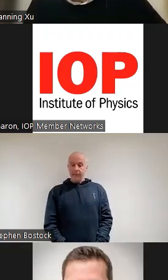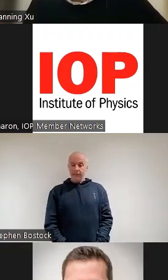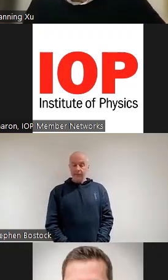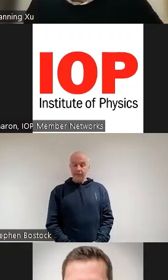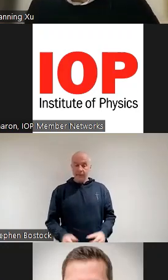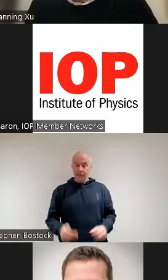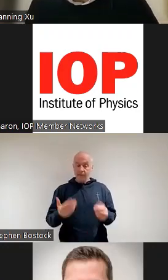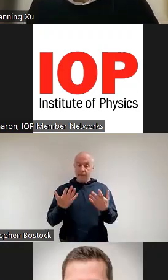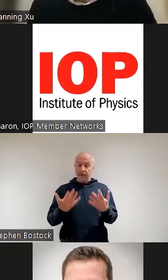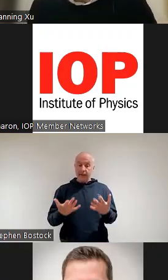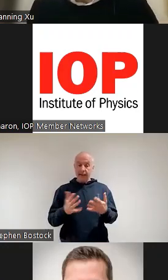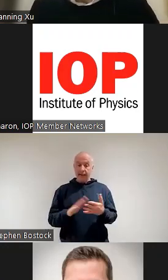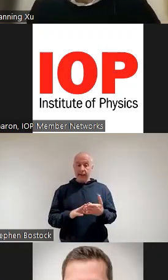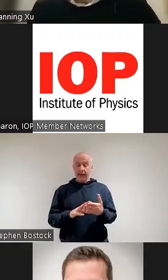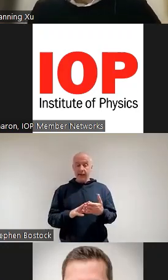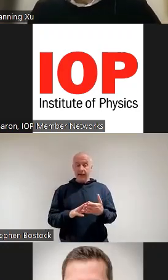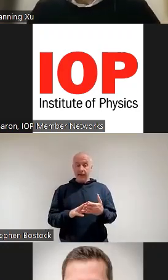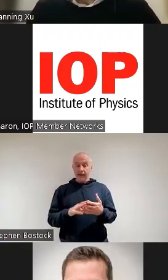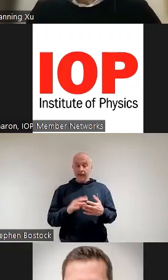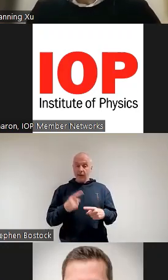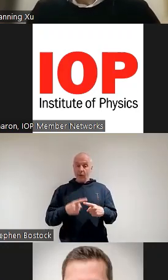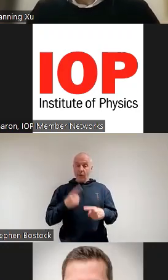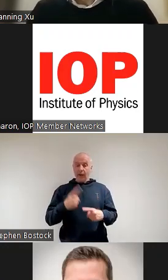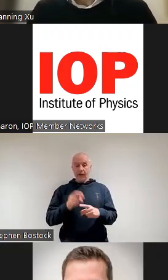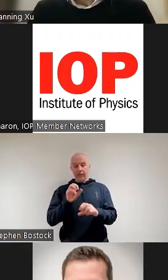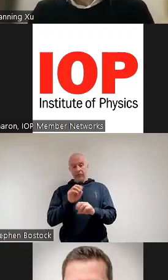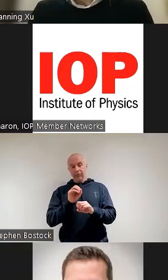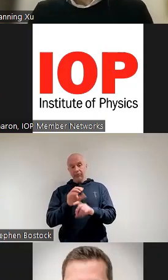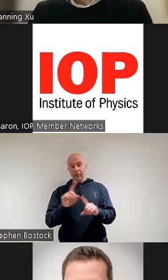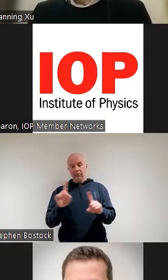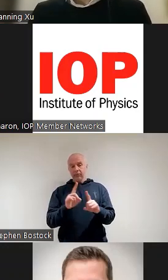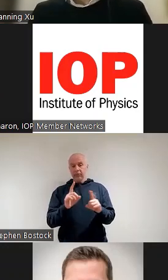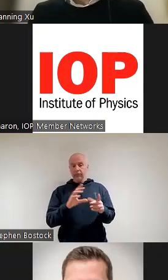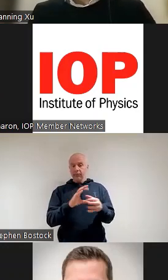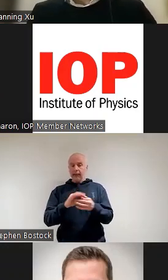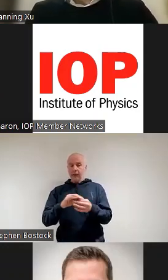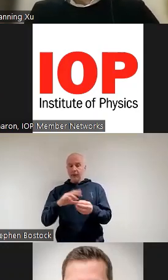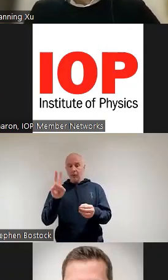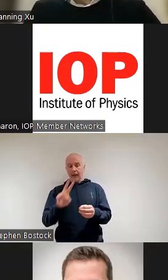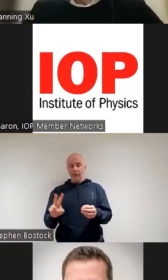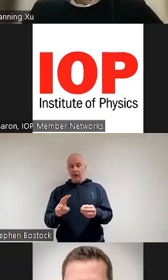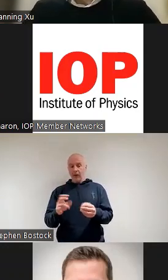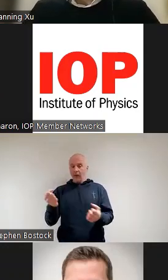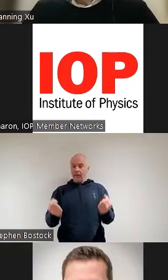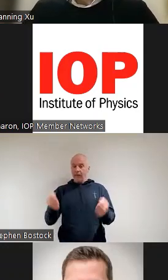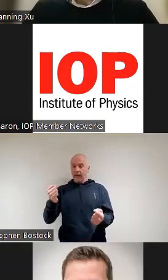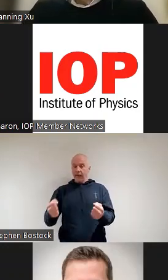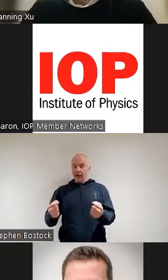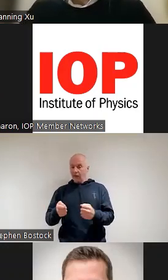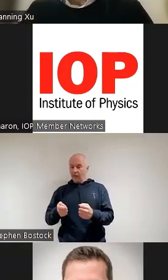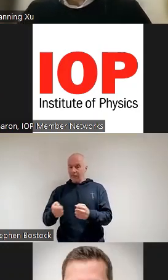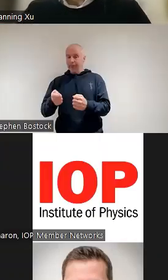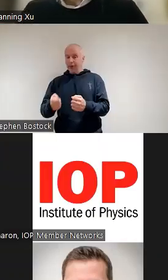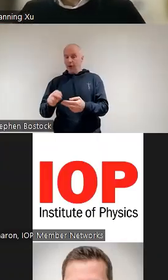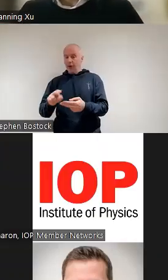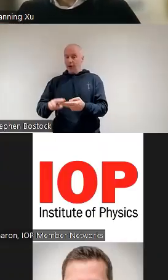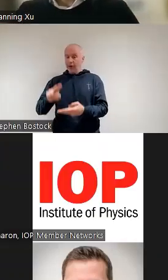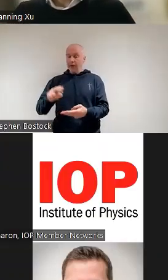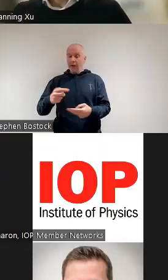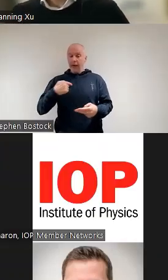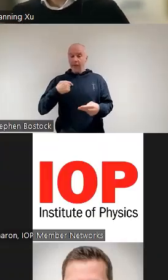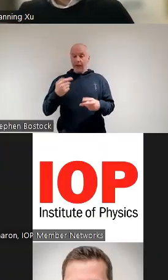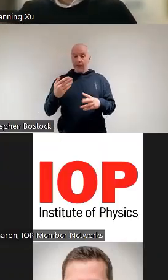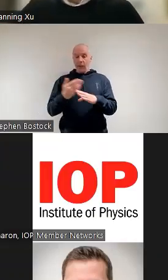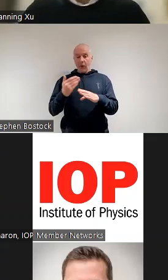today I'm honored to come to give a quick presentation with regard to electrical vehicle charging because I've worked in this industry for the last nearly